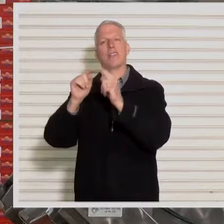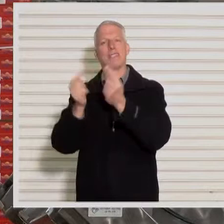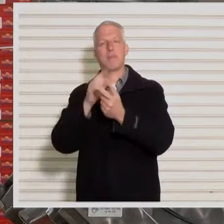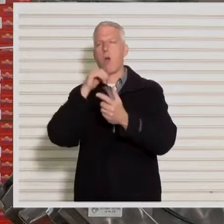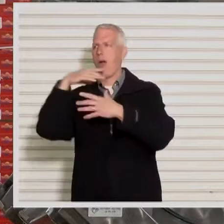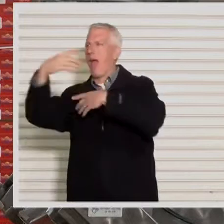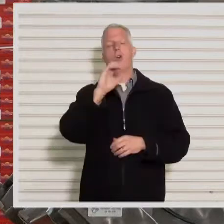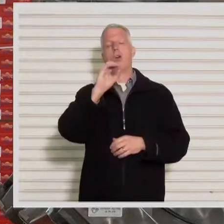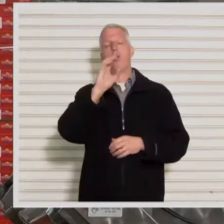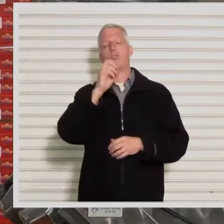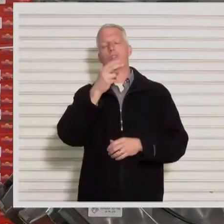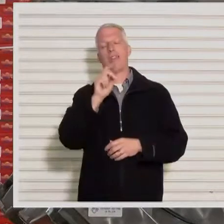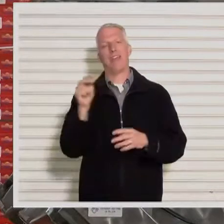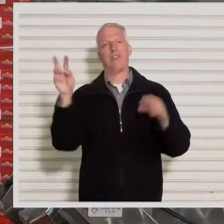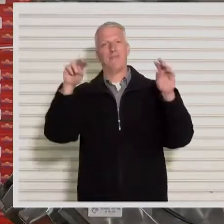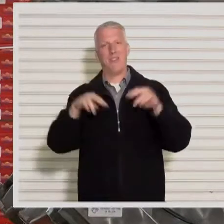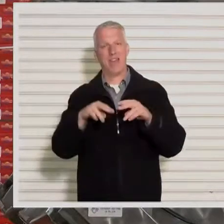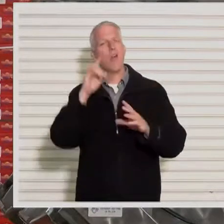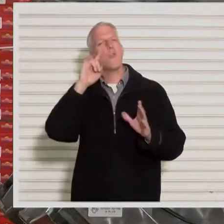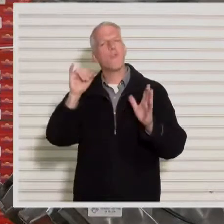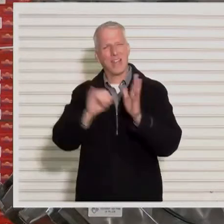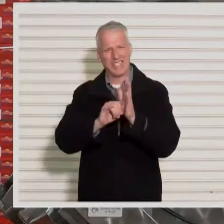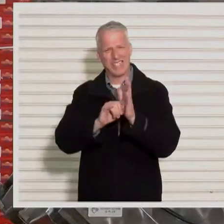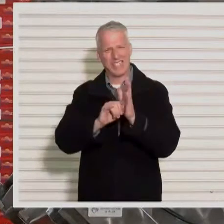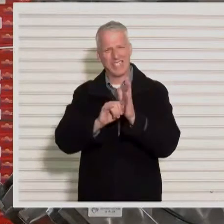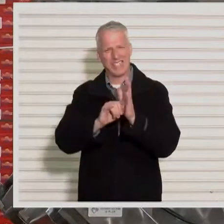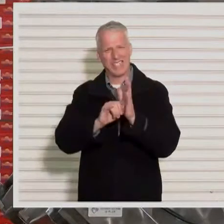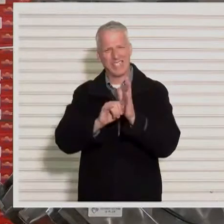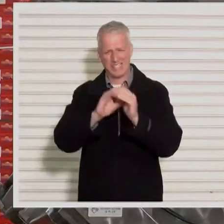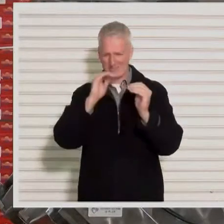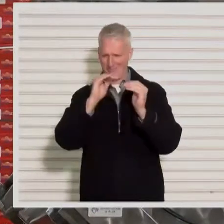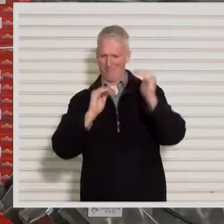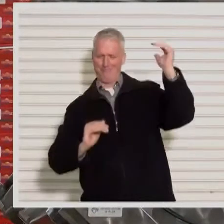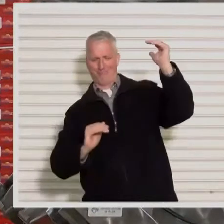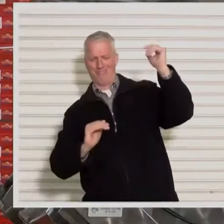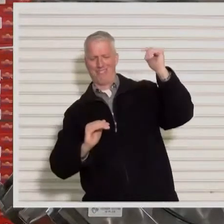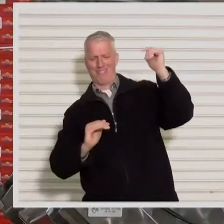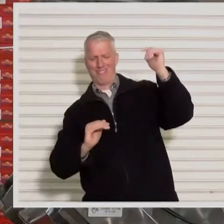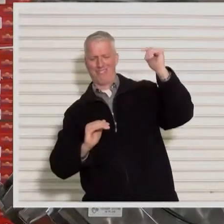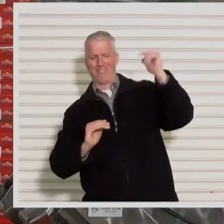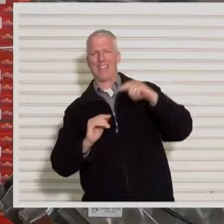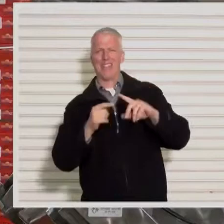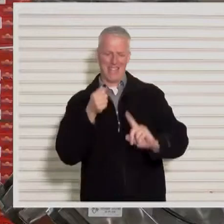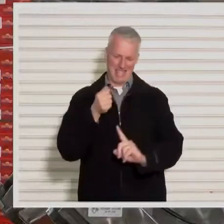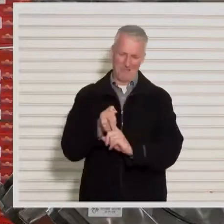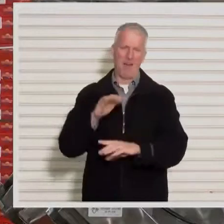the fields registering proportionate impacts of COVID-19 on our population.